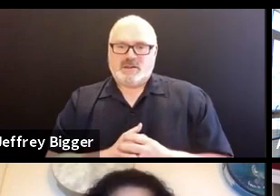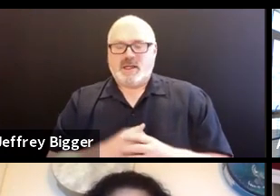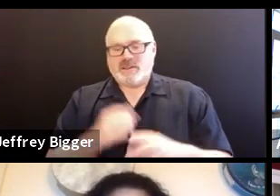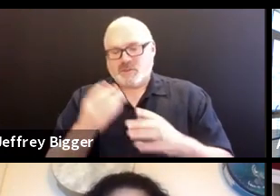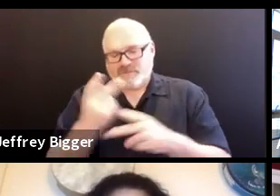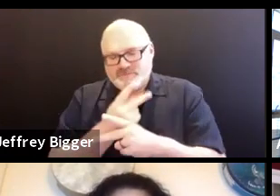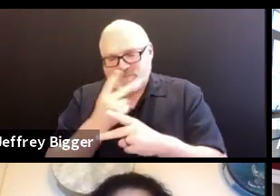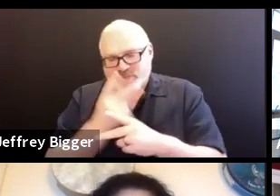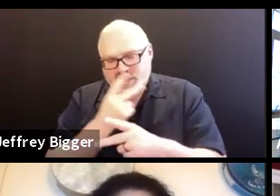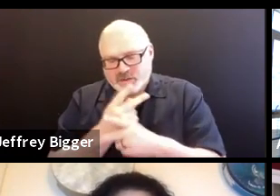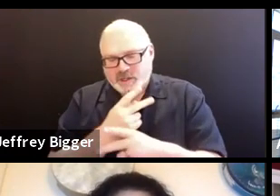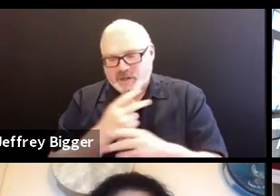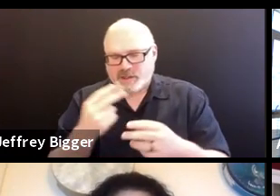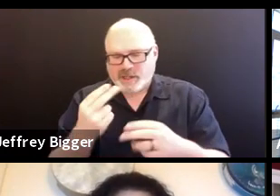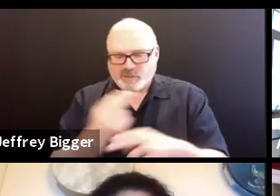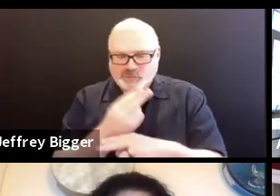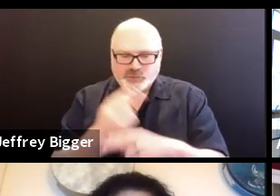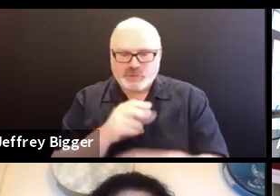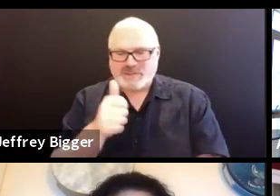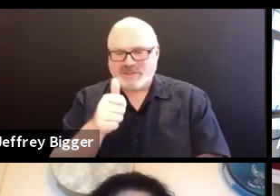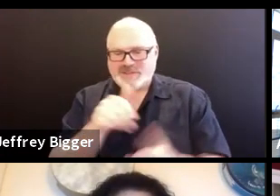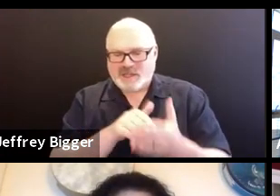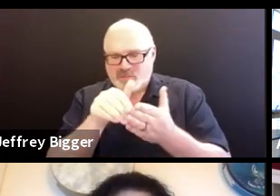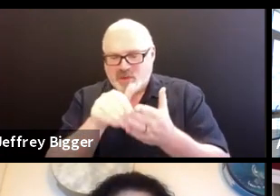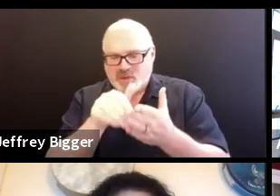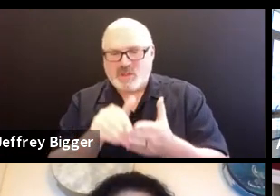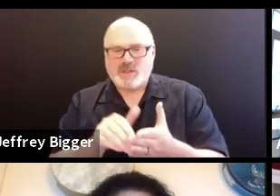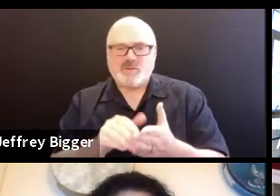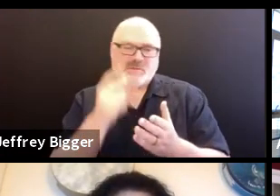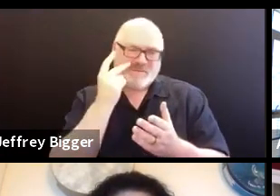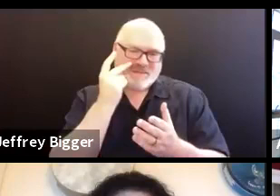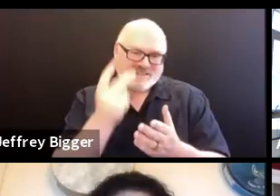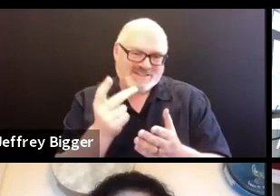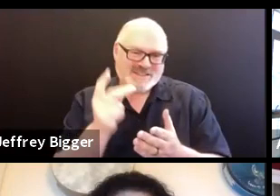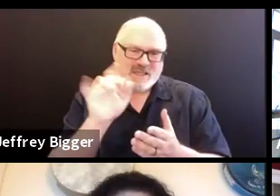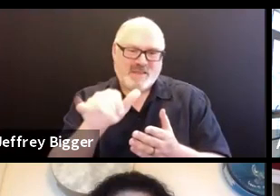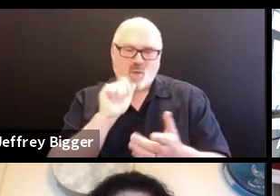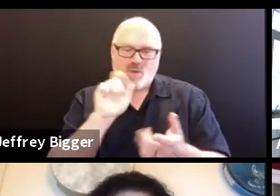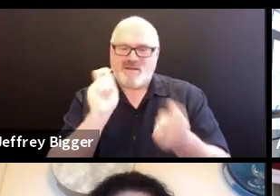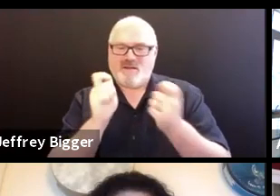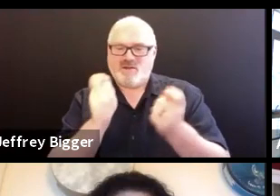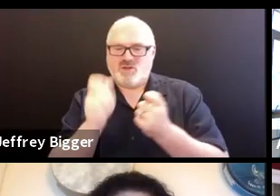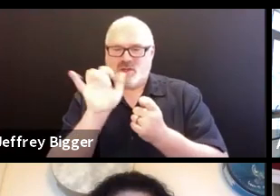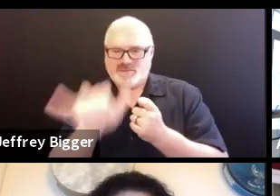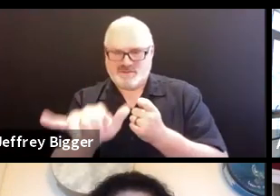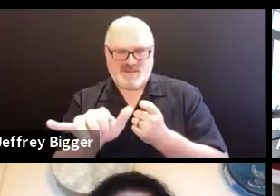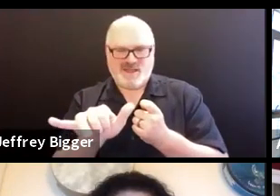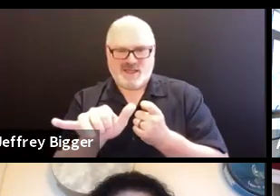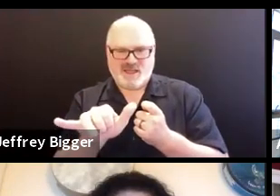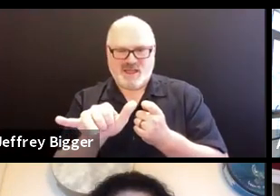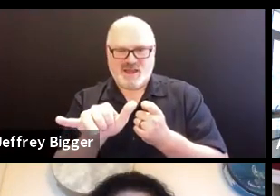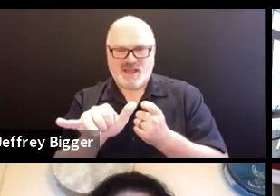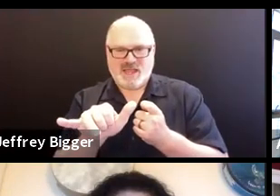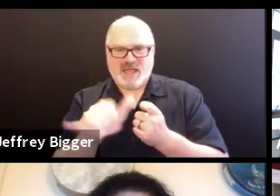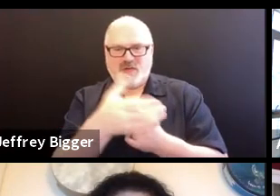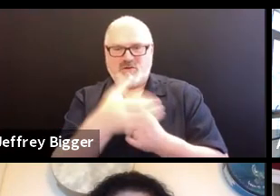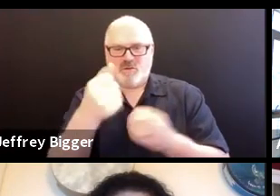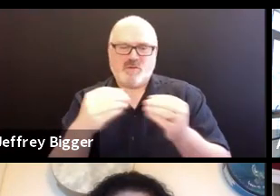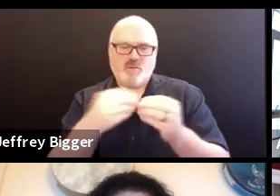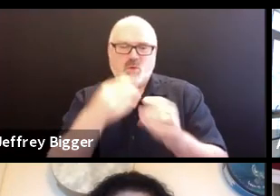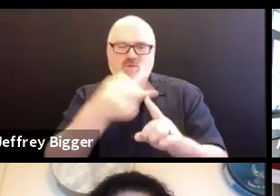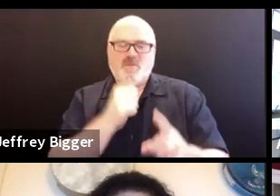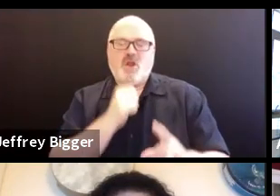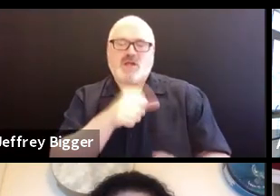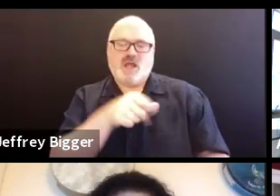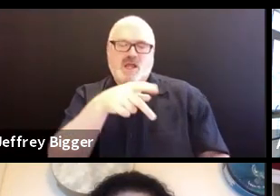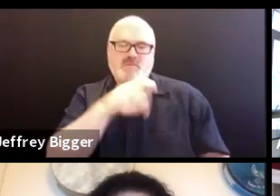through the 10 million, we may find that we adjust that and we're taking more out of our non-personnel expenses.